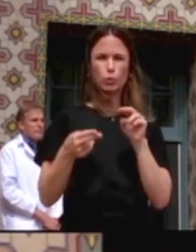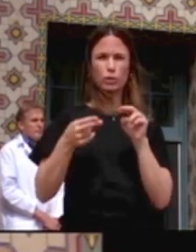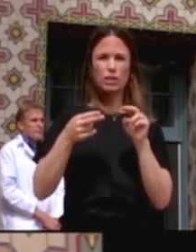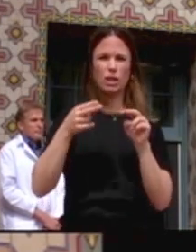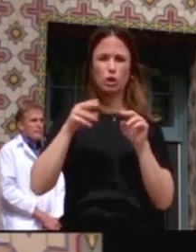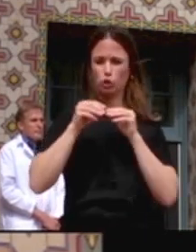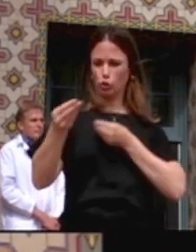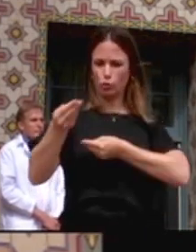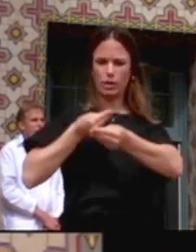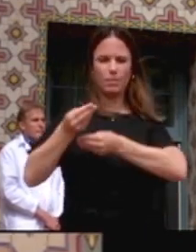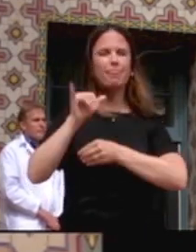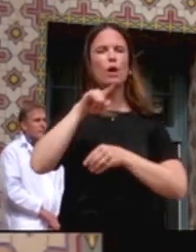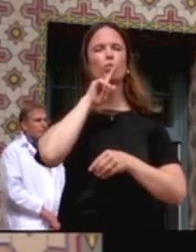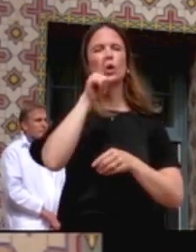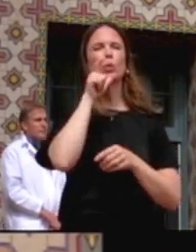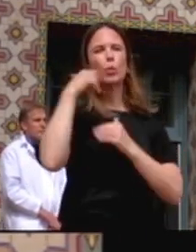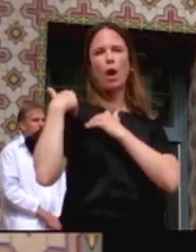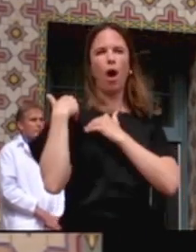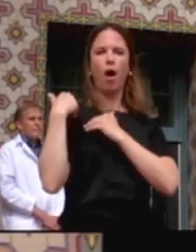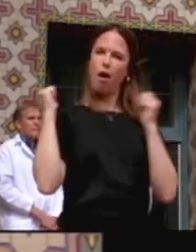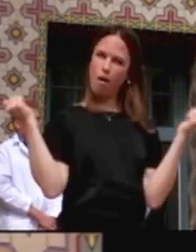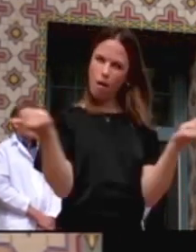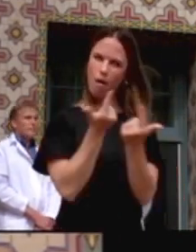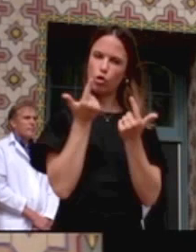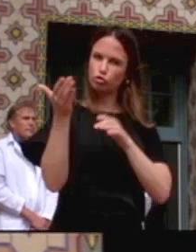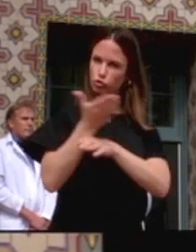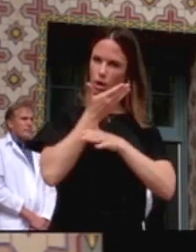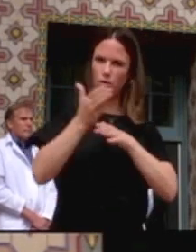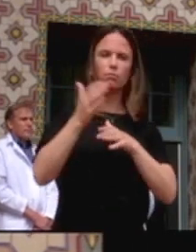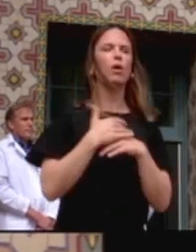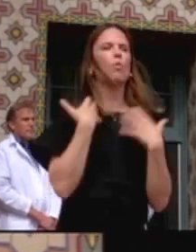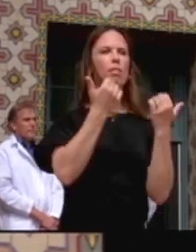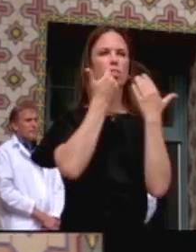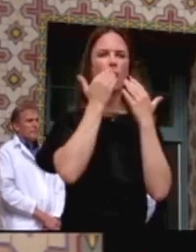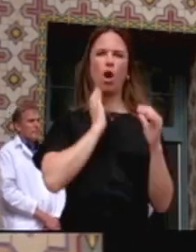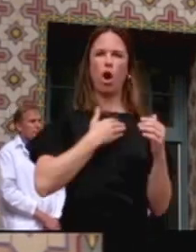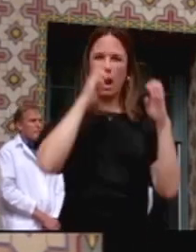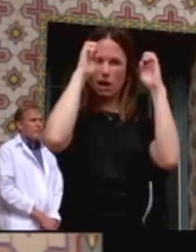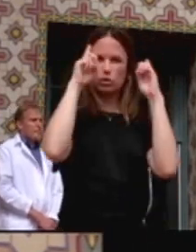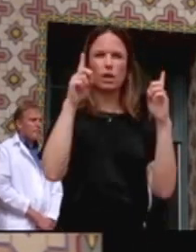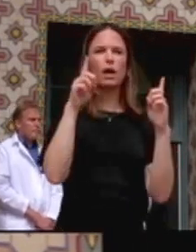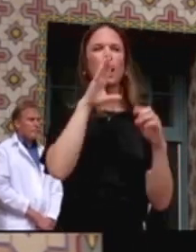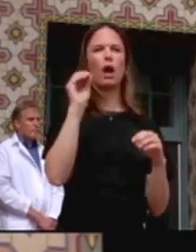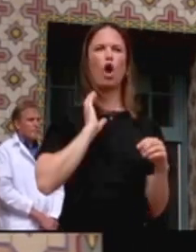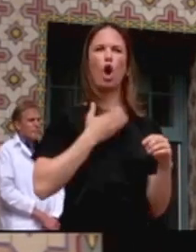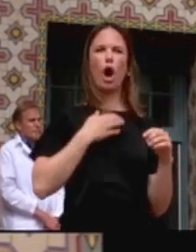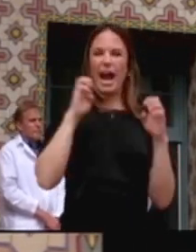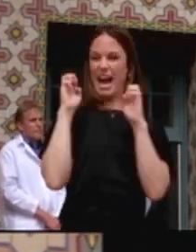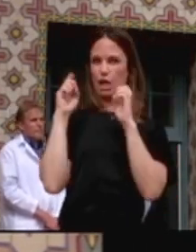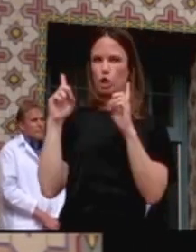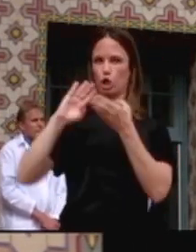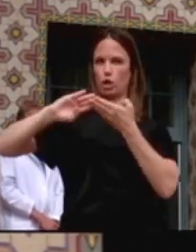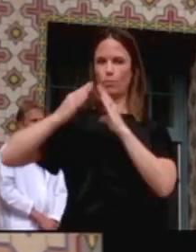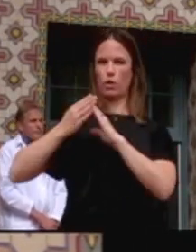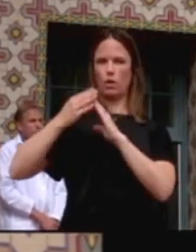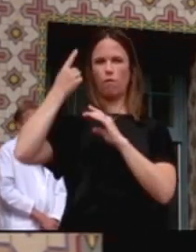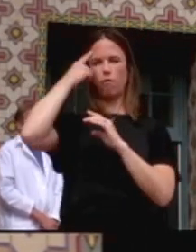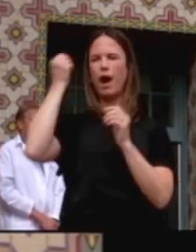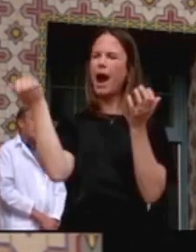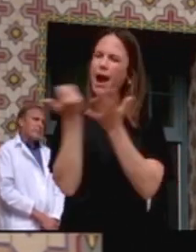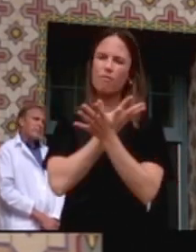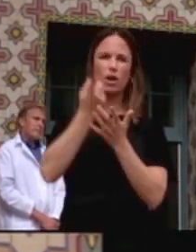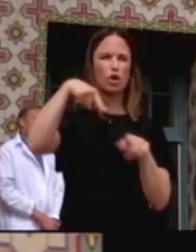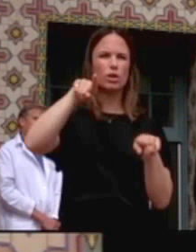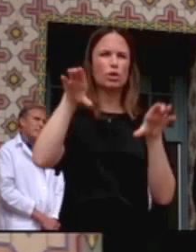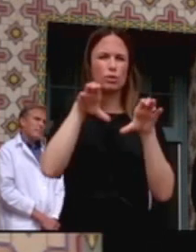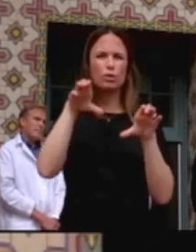is a shared responsibility. I'd like to thank our educators and our education community for everything they've